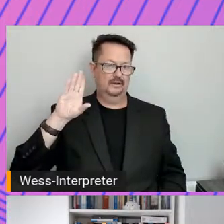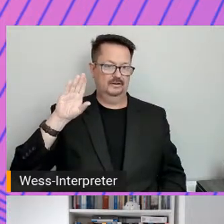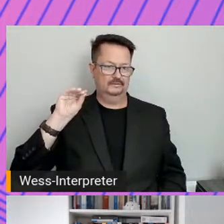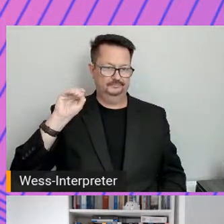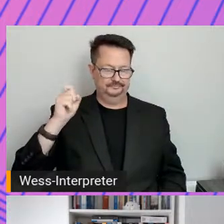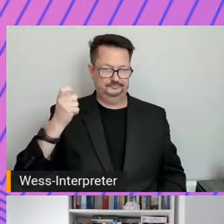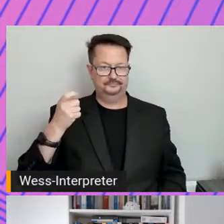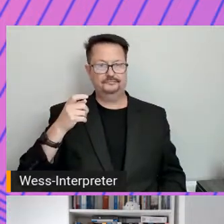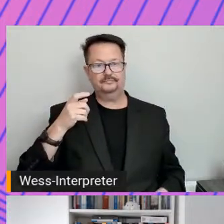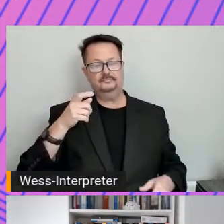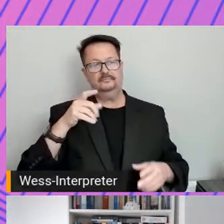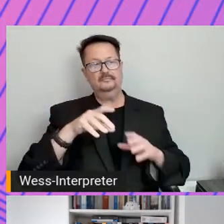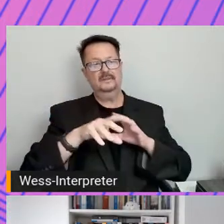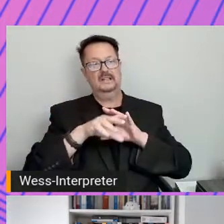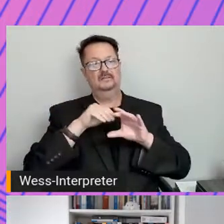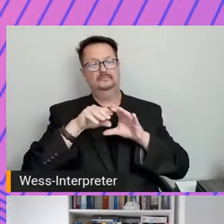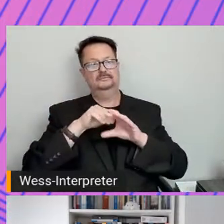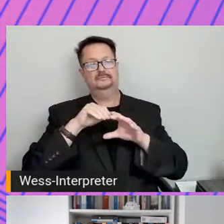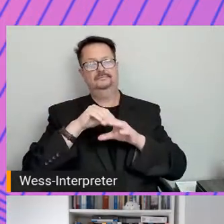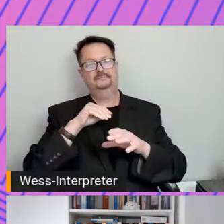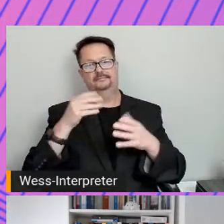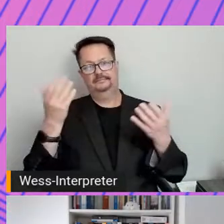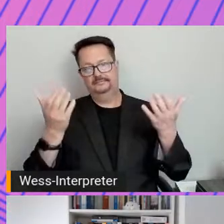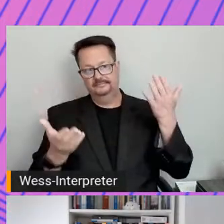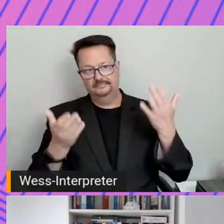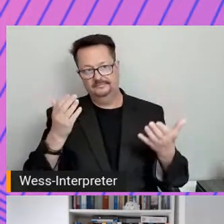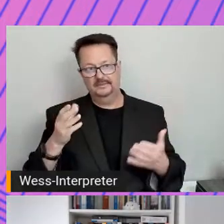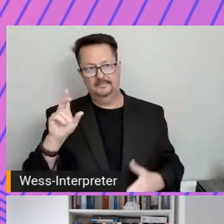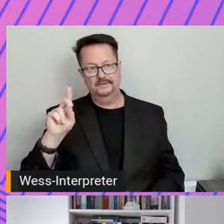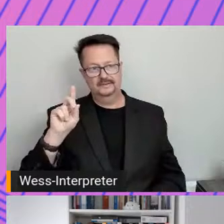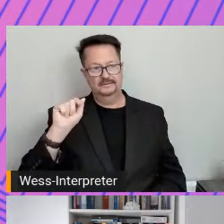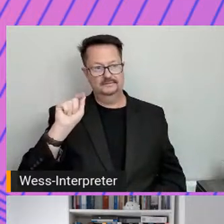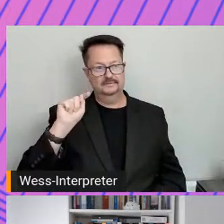exists outside of the handler function. Maybe I'm connecting to a database